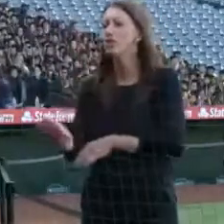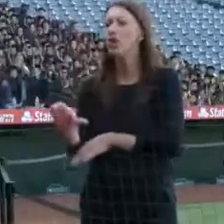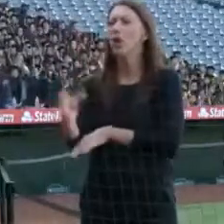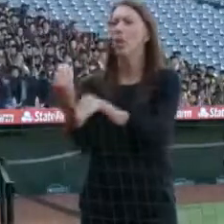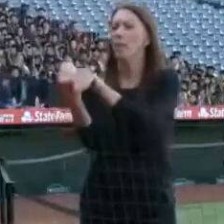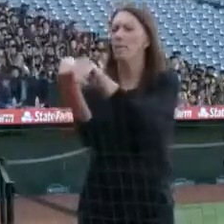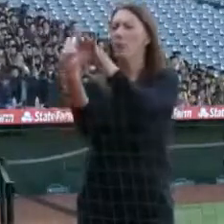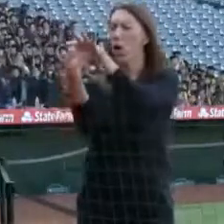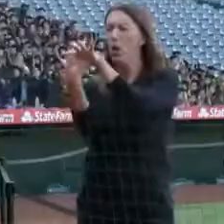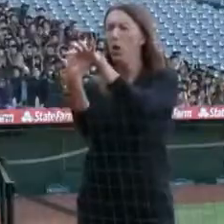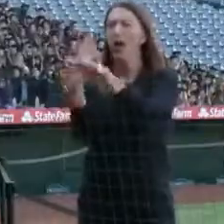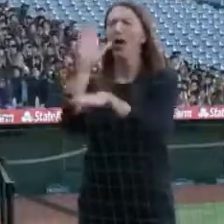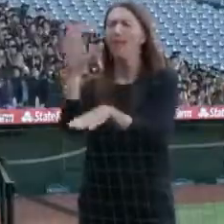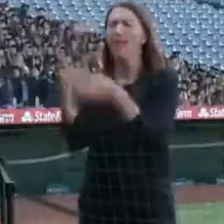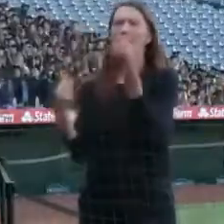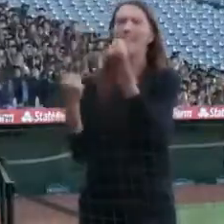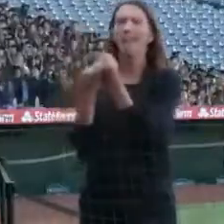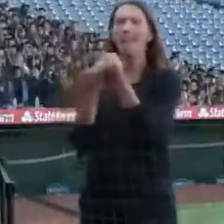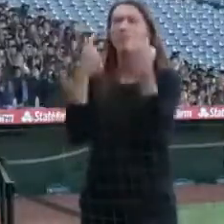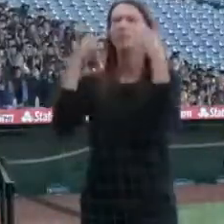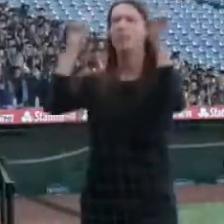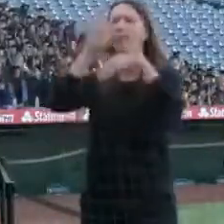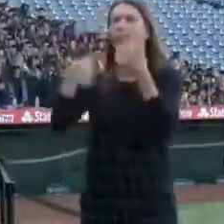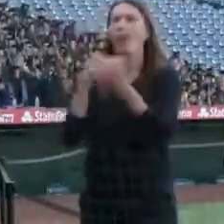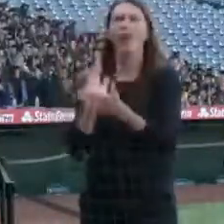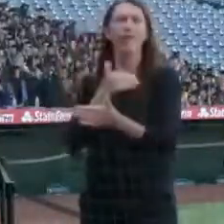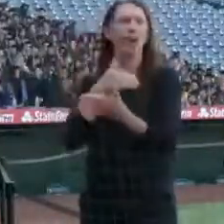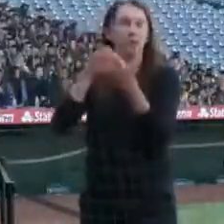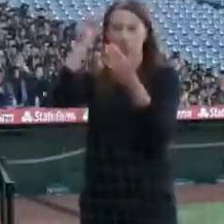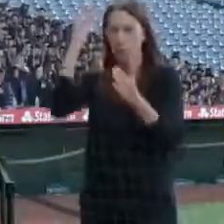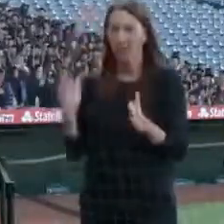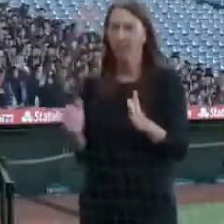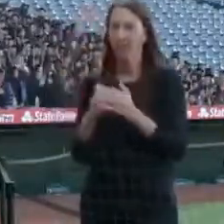dedication to the success of all of our students.